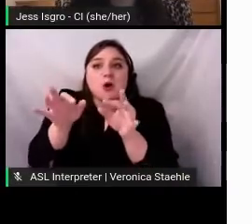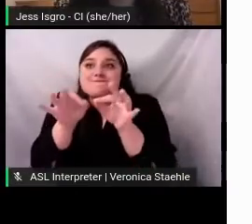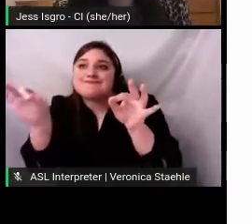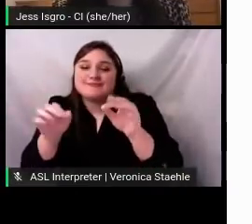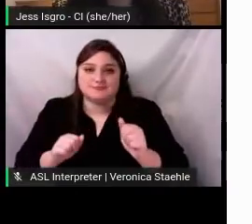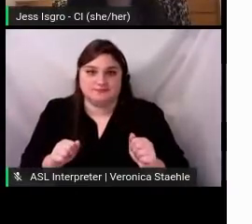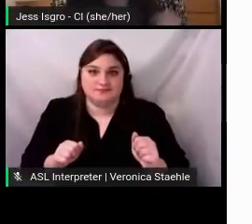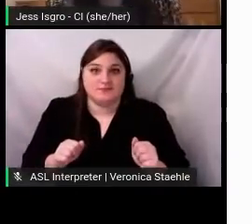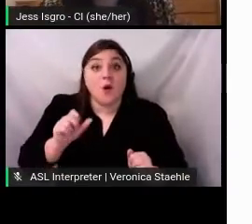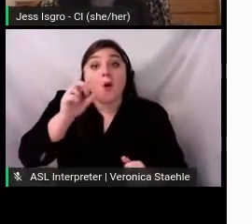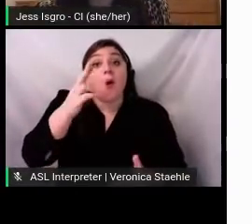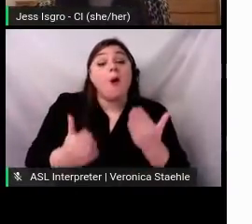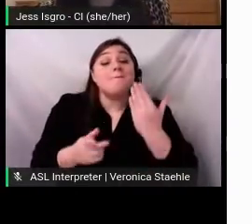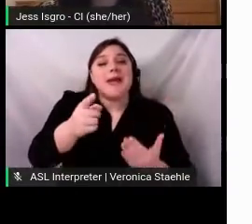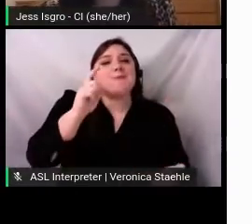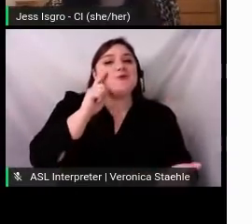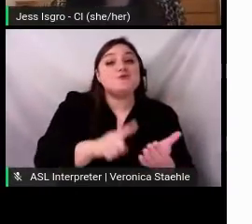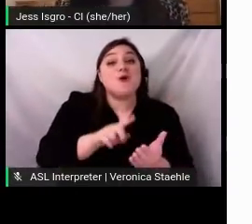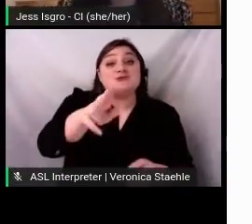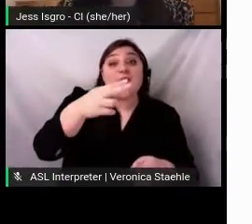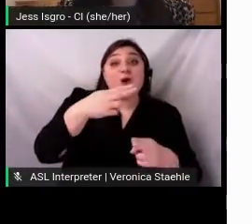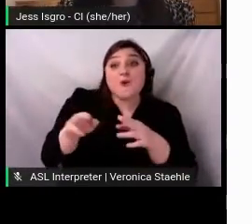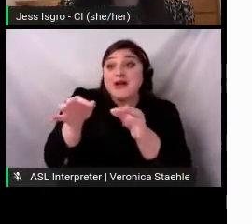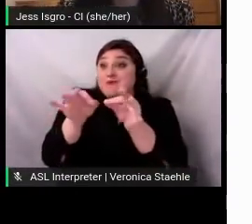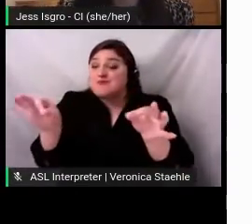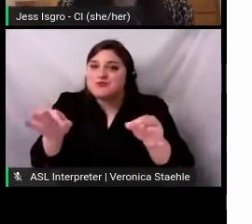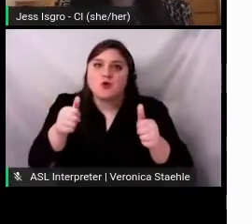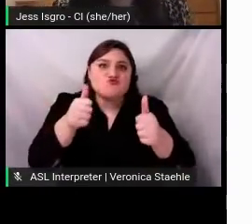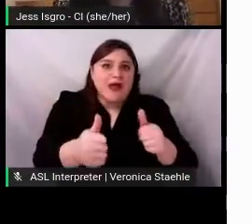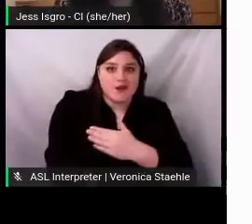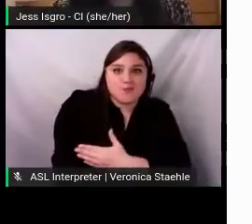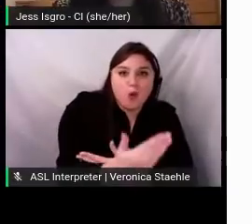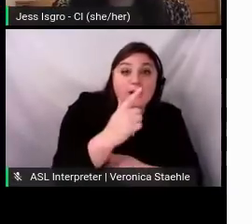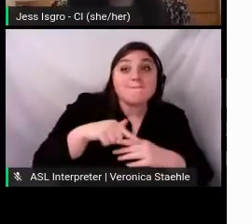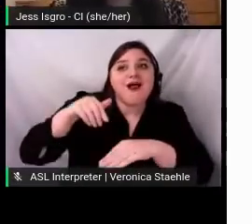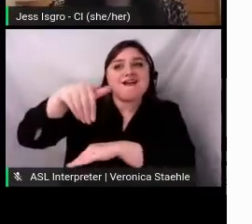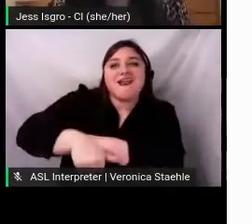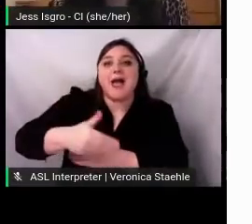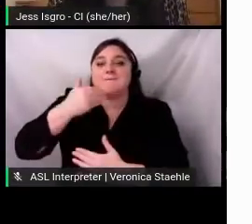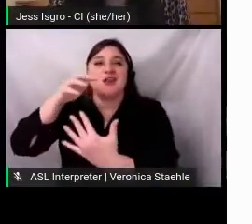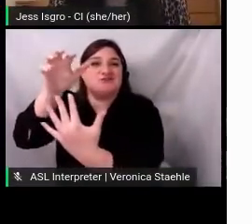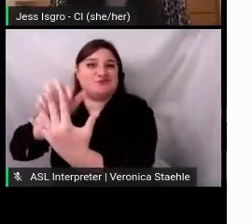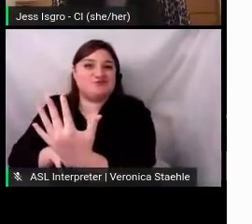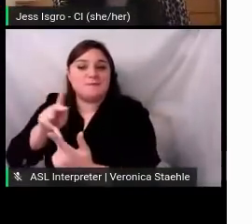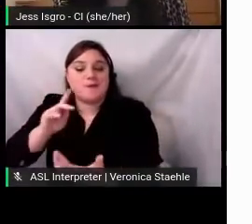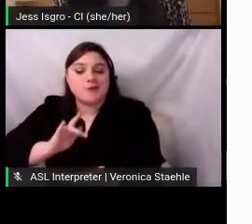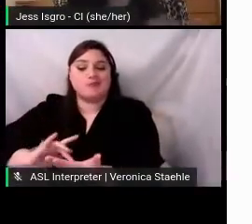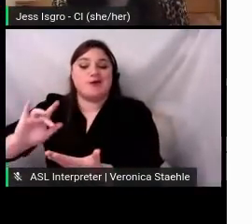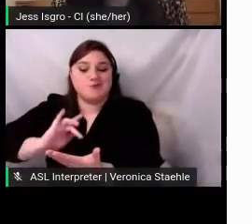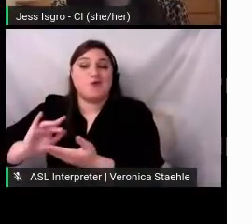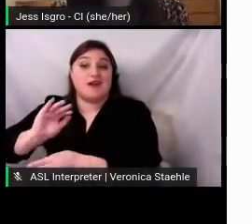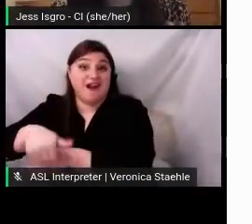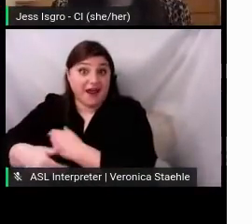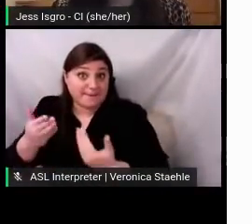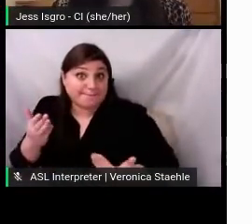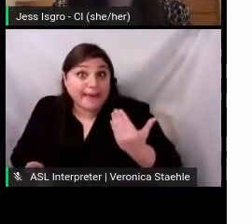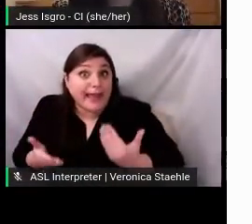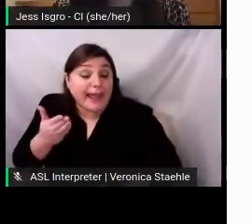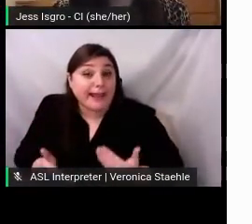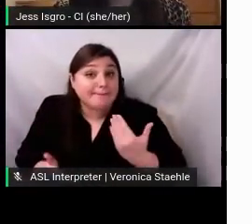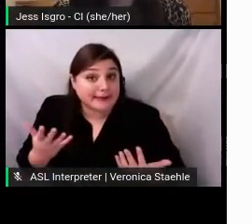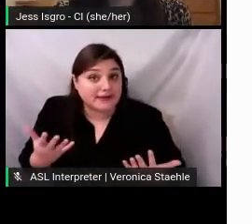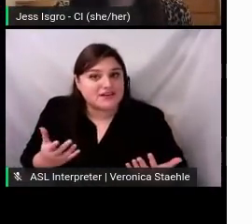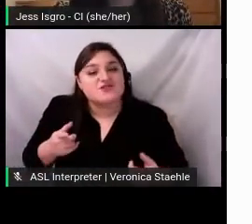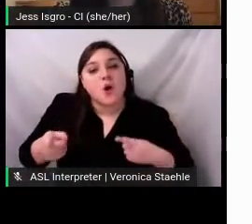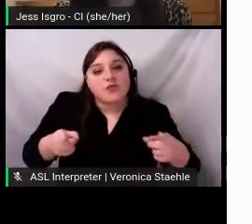do best in the morning, but your longer form videos are doing better later at night. Again, none of these are examples or rules, but they're the types of conclusions that